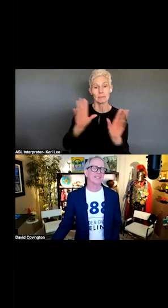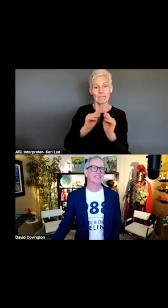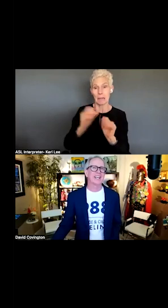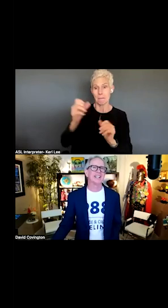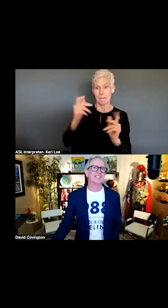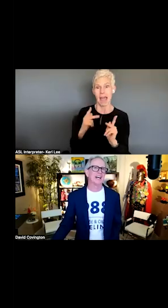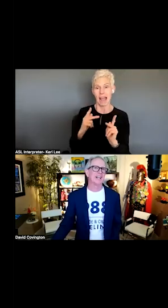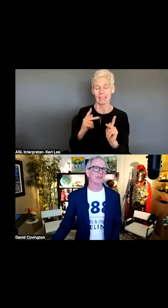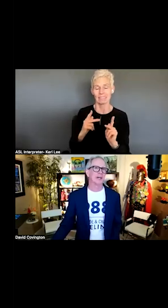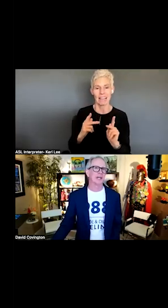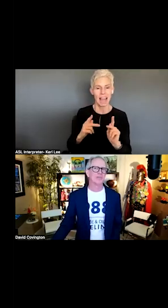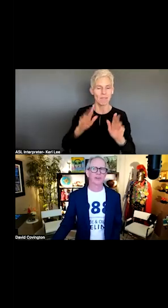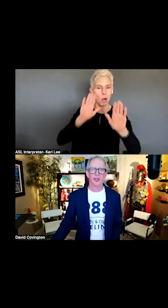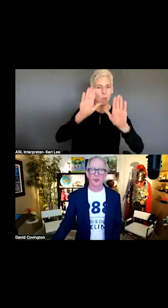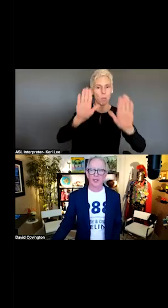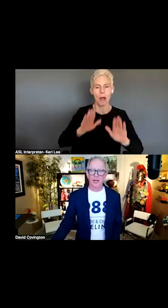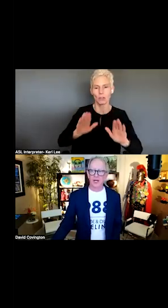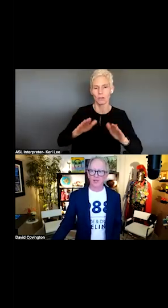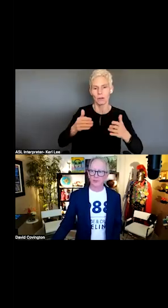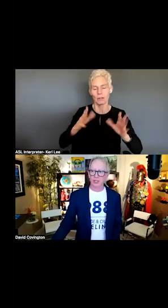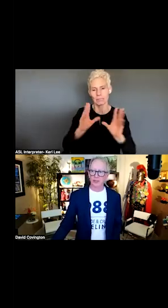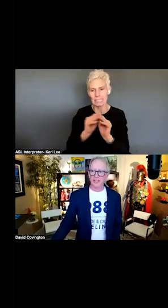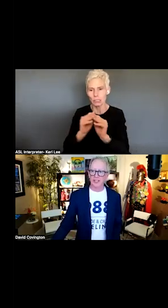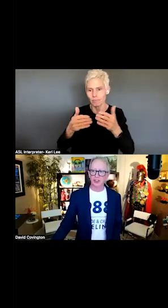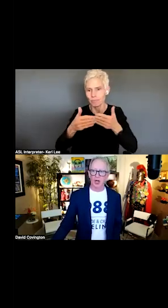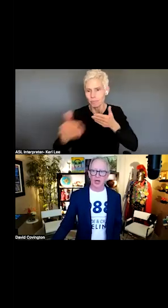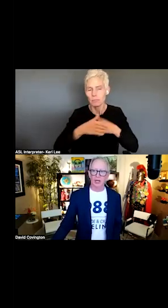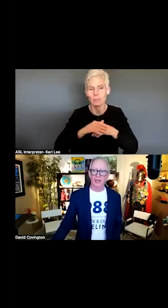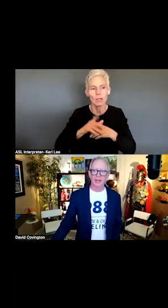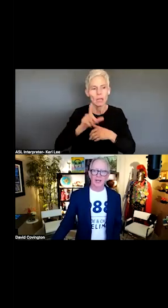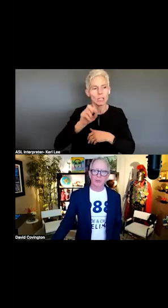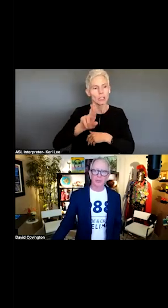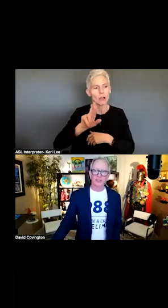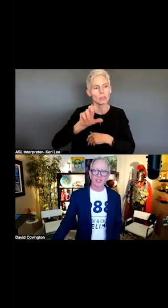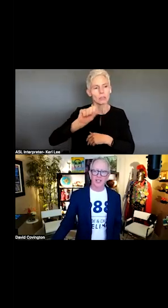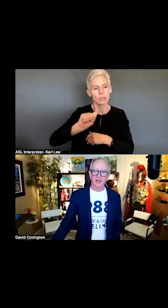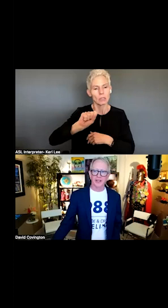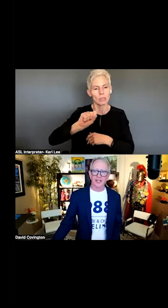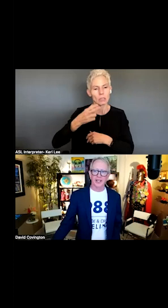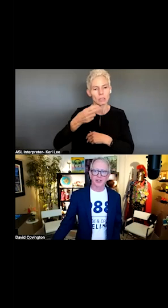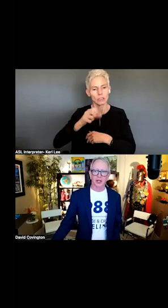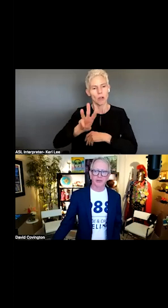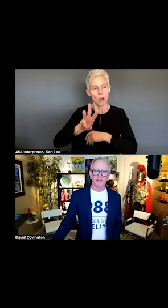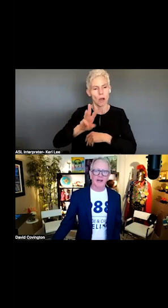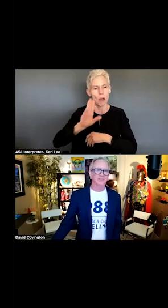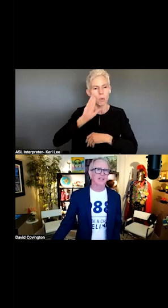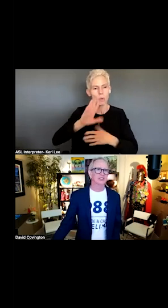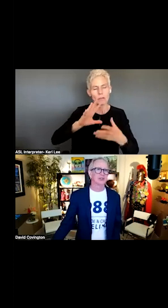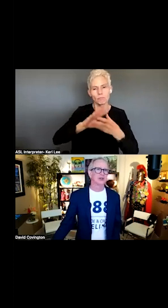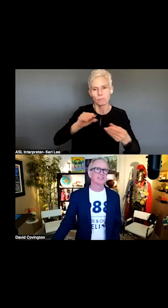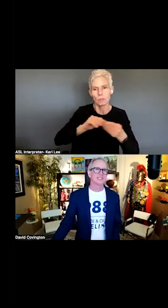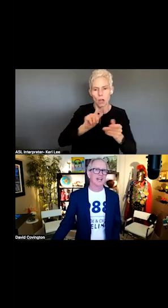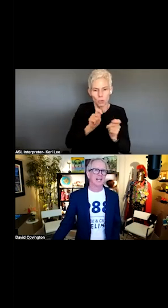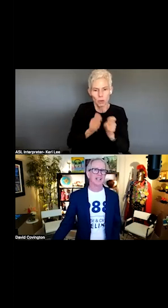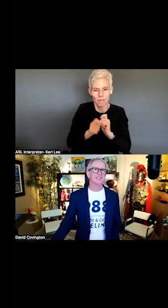an outstanding lineup coming up for you. Dr. Belina Shaw will present on the revised